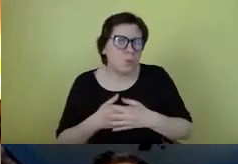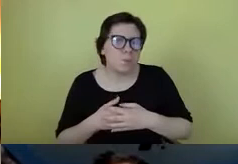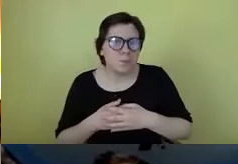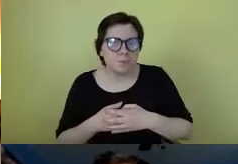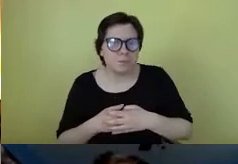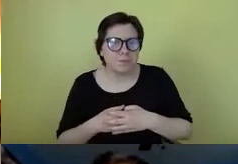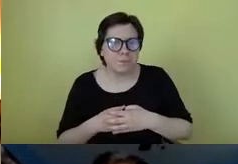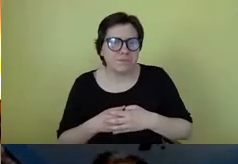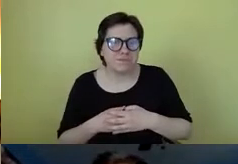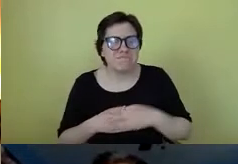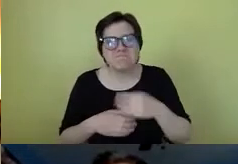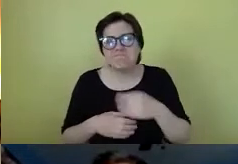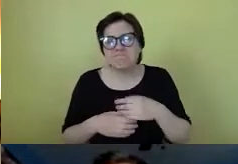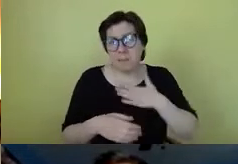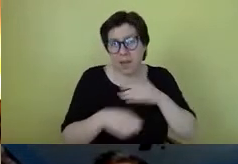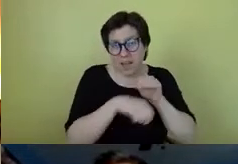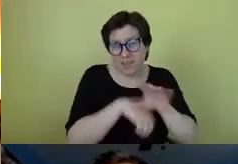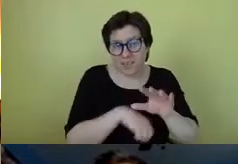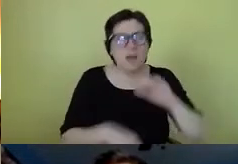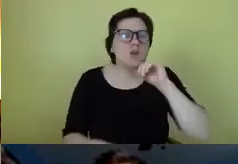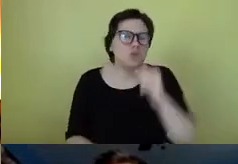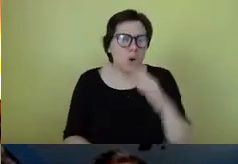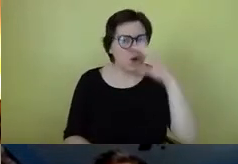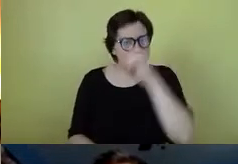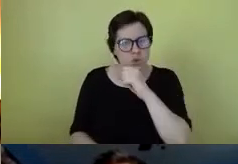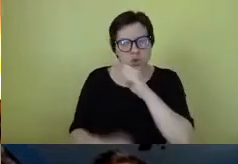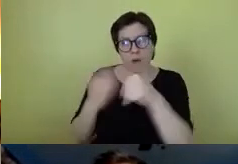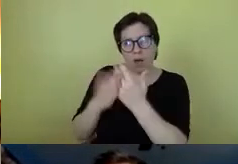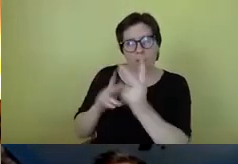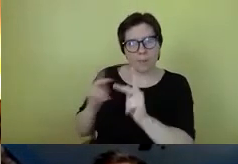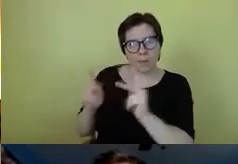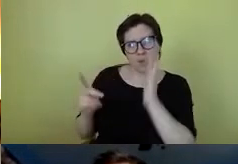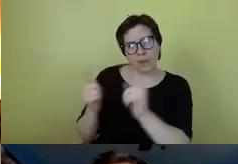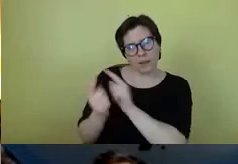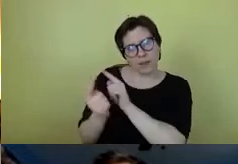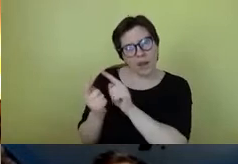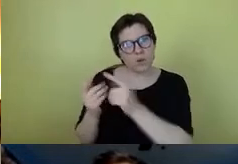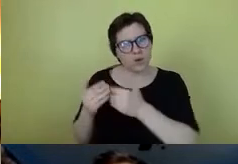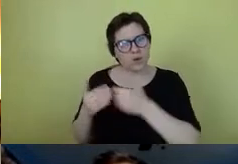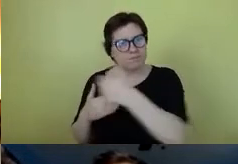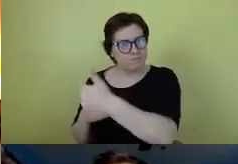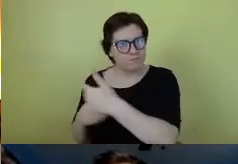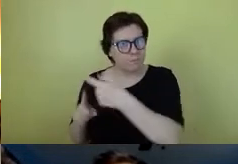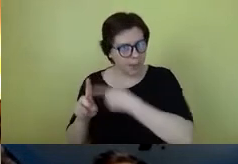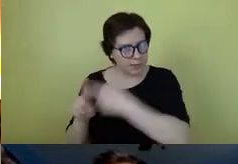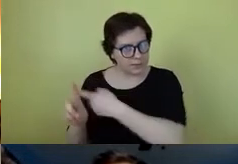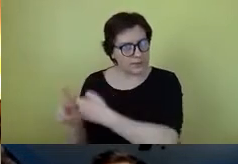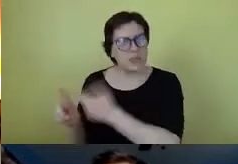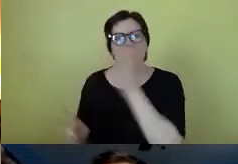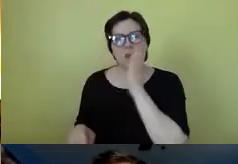So don't presume that everyone that you're going to encounter over these next couple of months are going